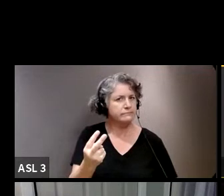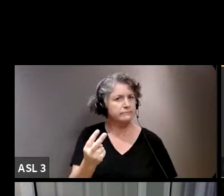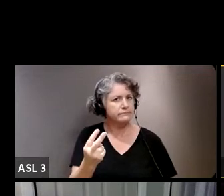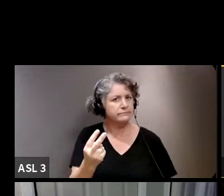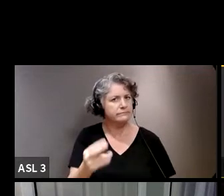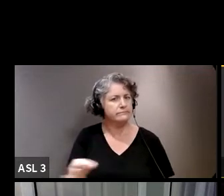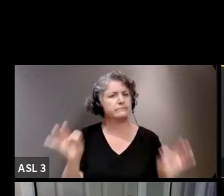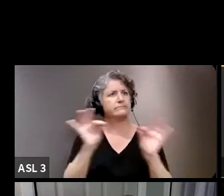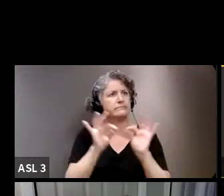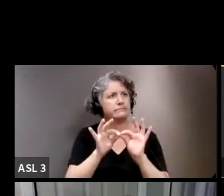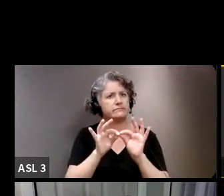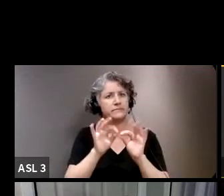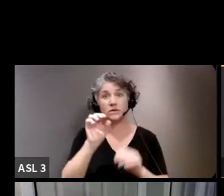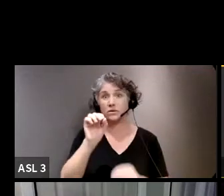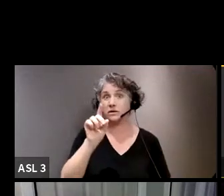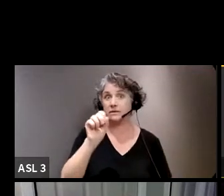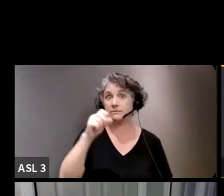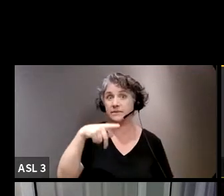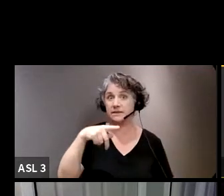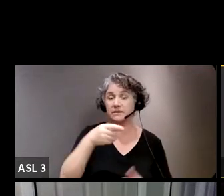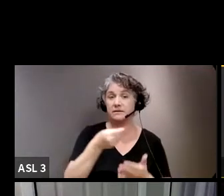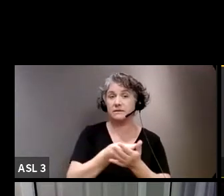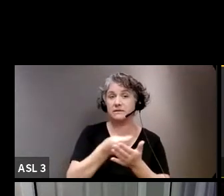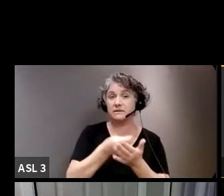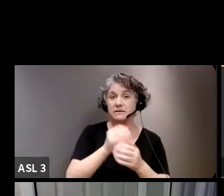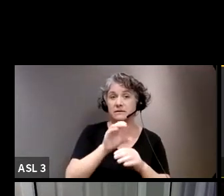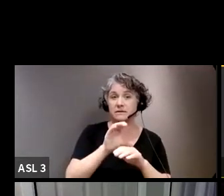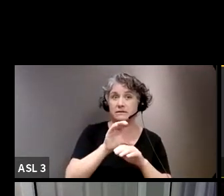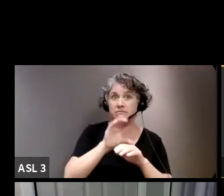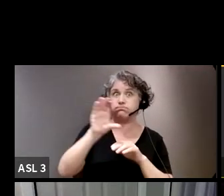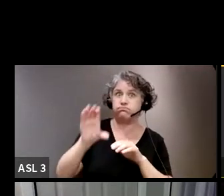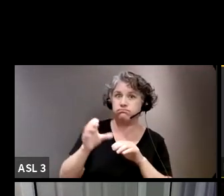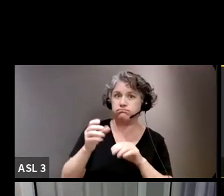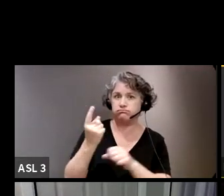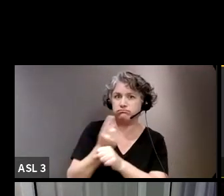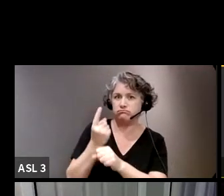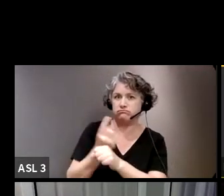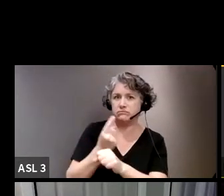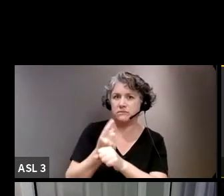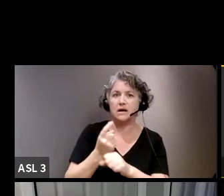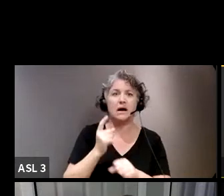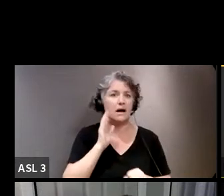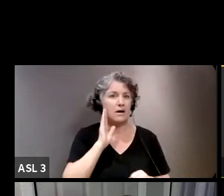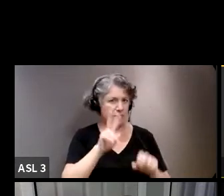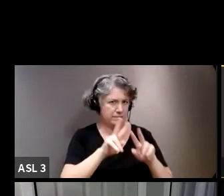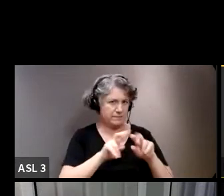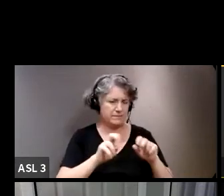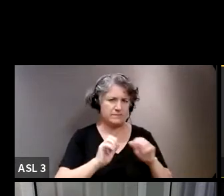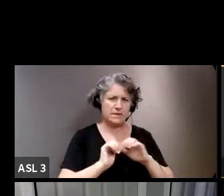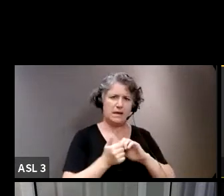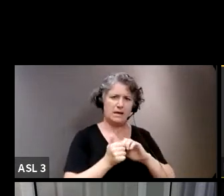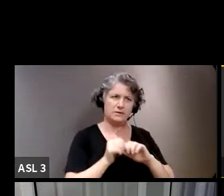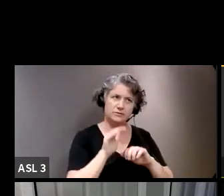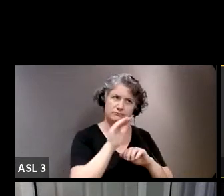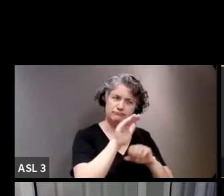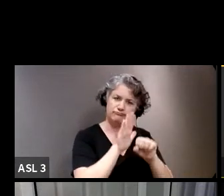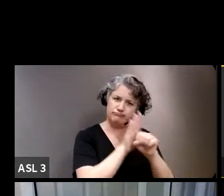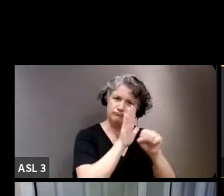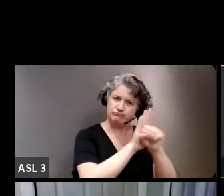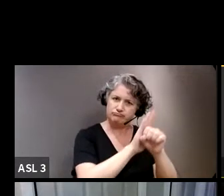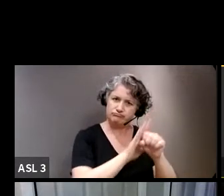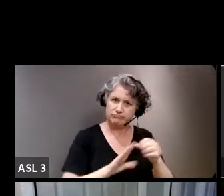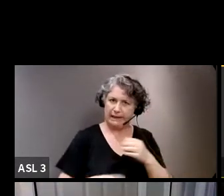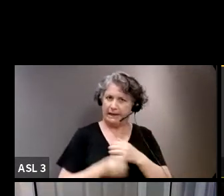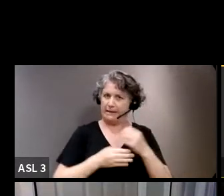important that odsp is funded well so i will uh certainly look at ways to add my voice to